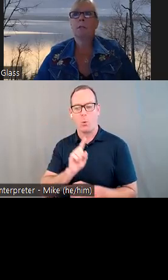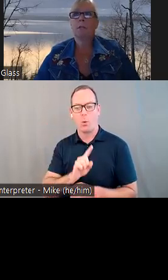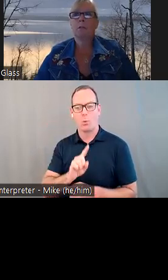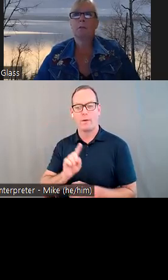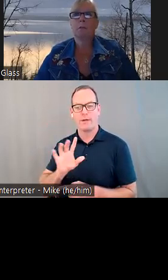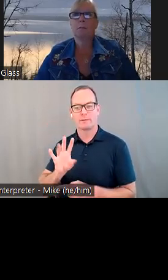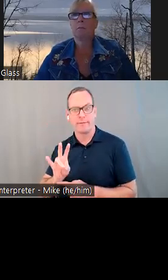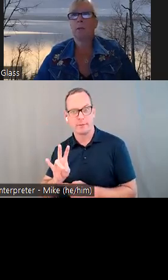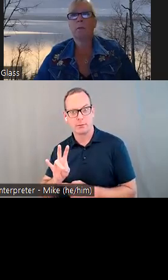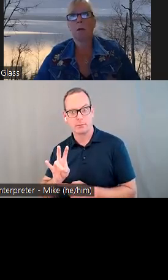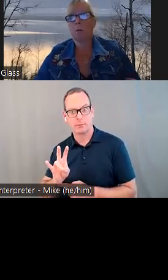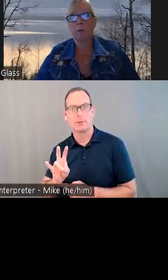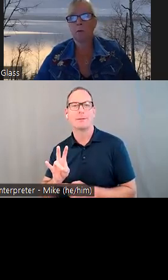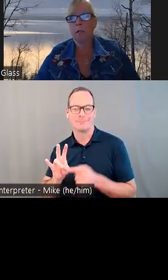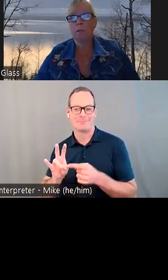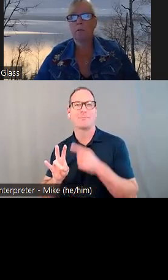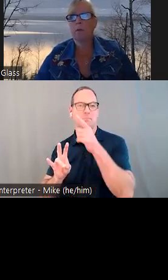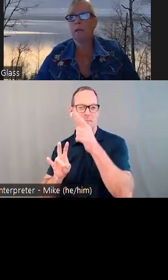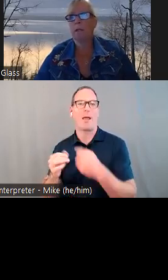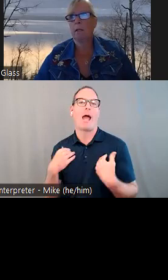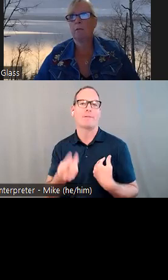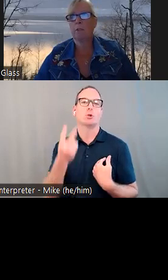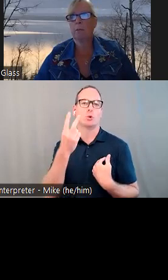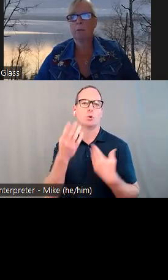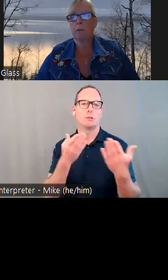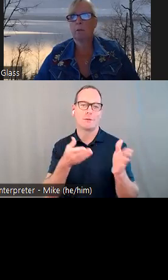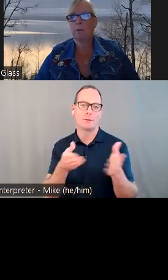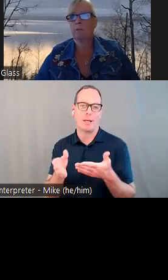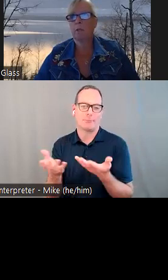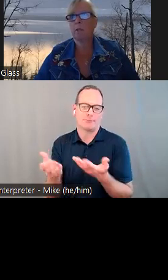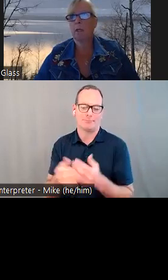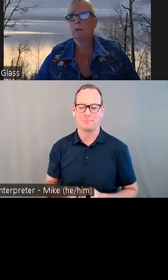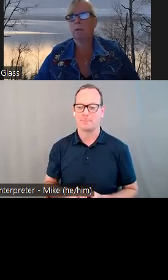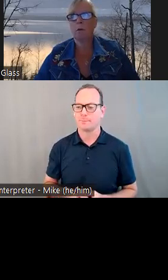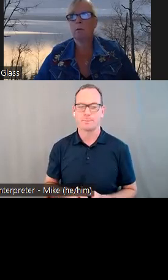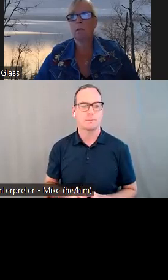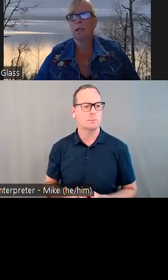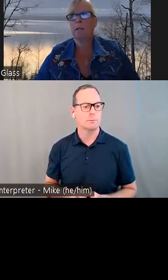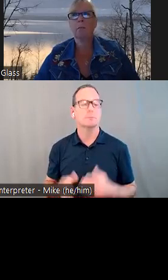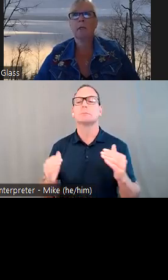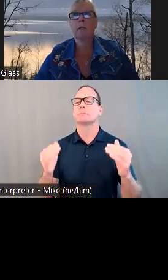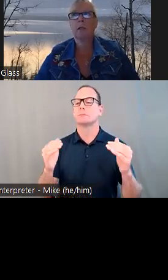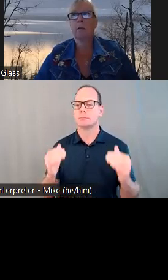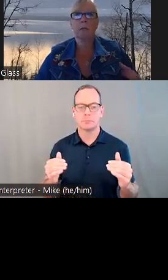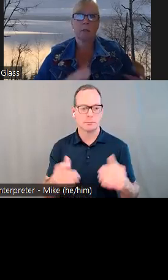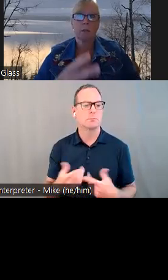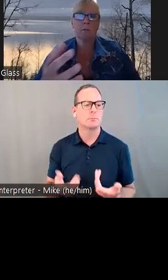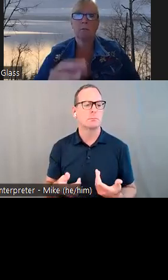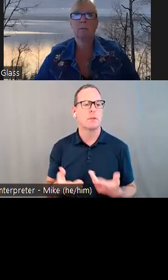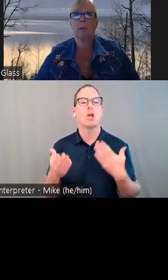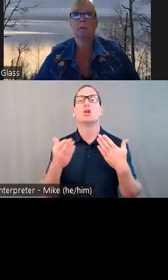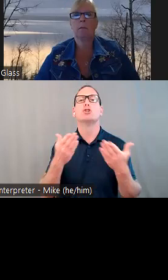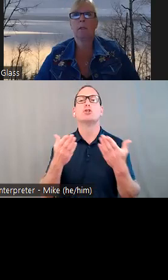Also tells you if you're perhaps partway through entering a file, and for example, there's an intake here with no client summary in there yet because